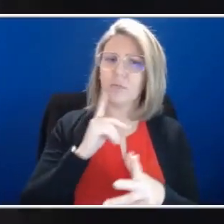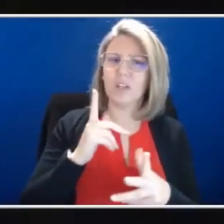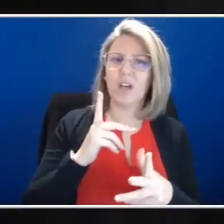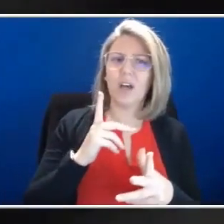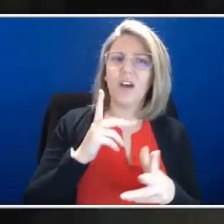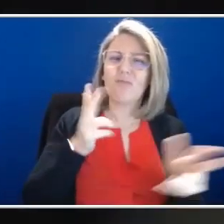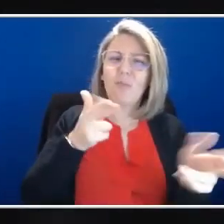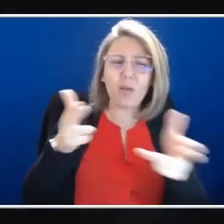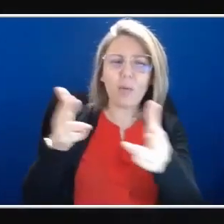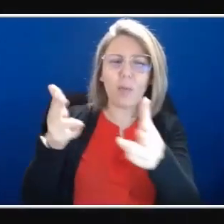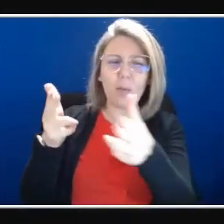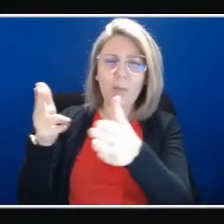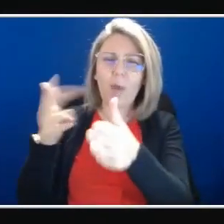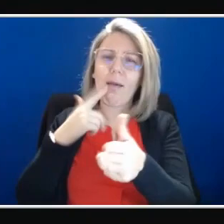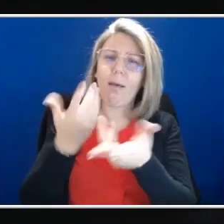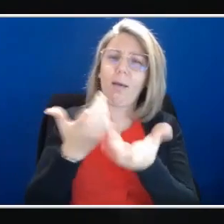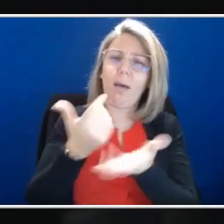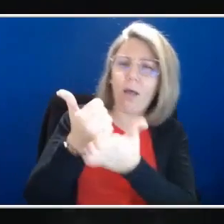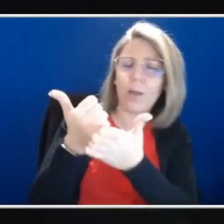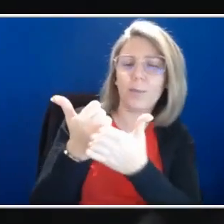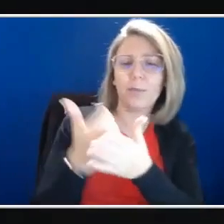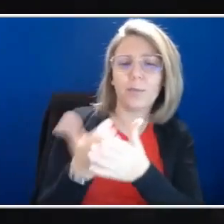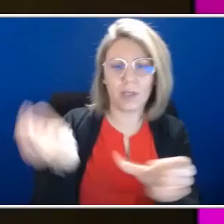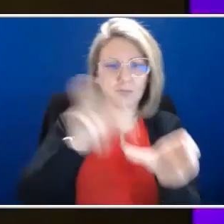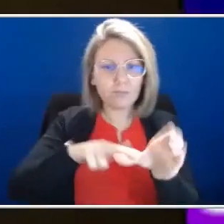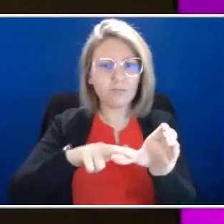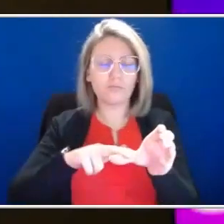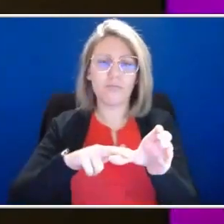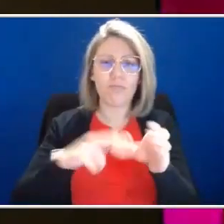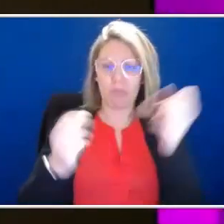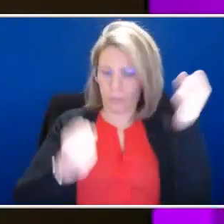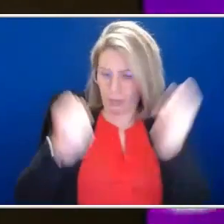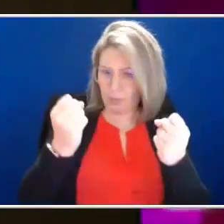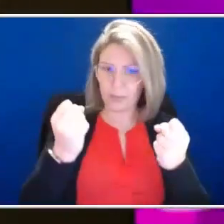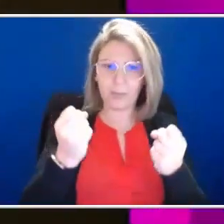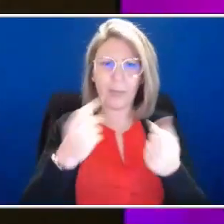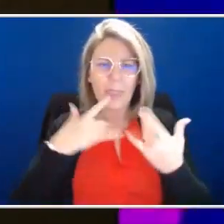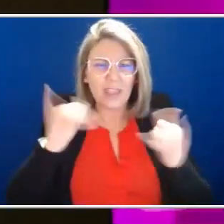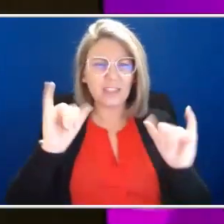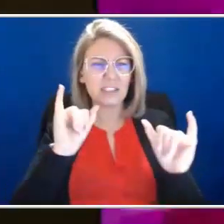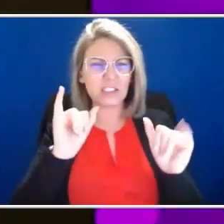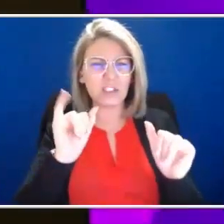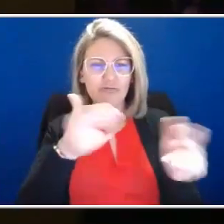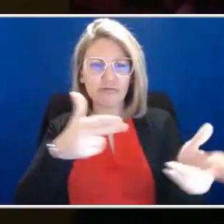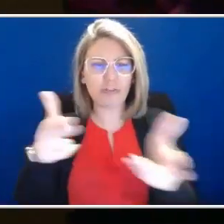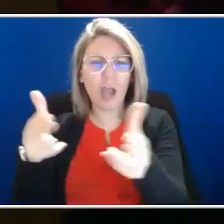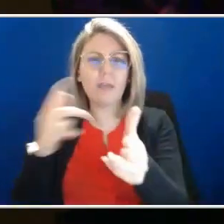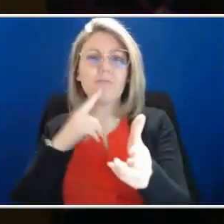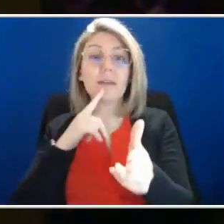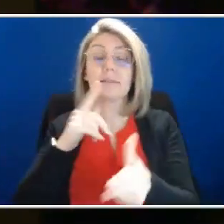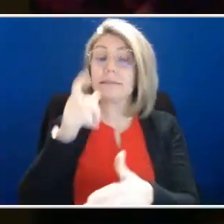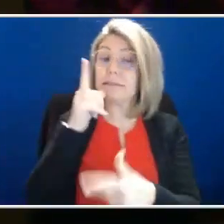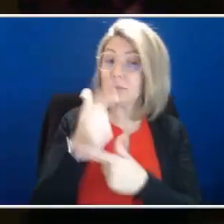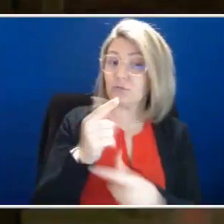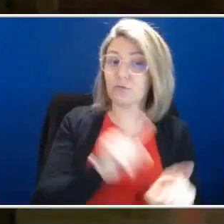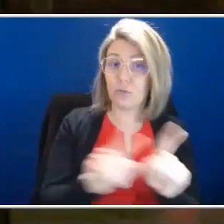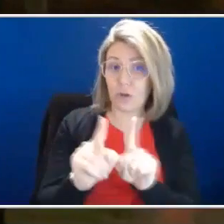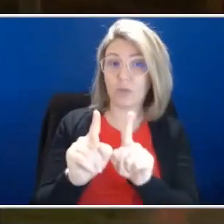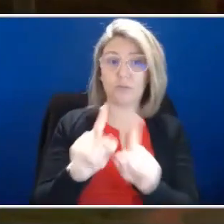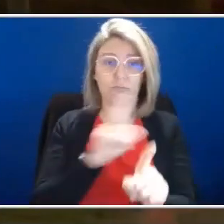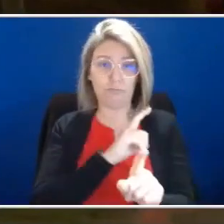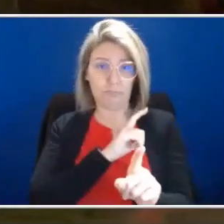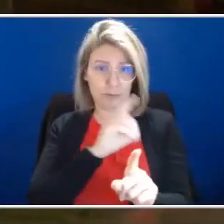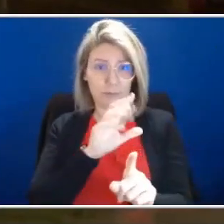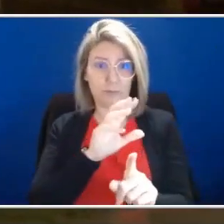help. He jumped in a squad car. And there's still shots being fired. His sister, also a Wichita police officer, responded to the scene.